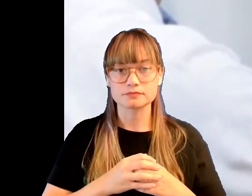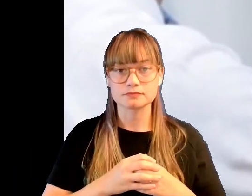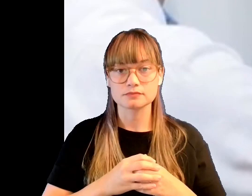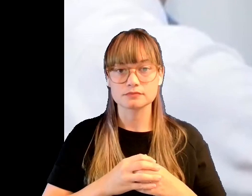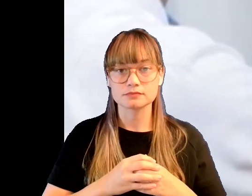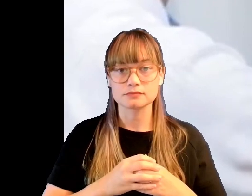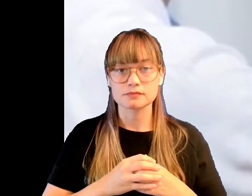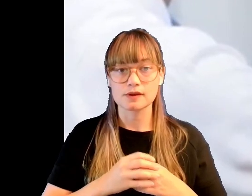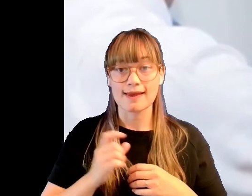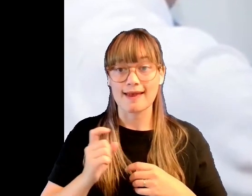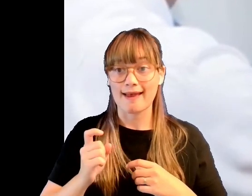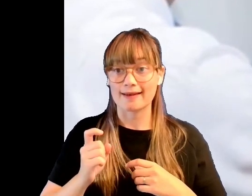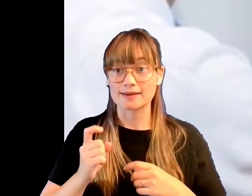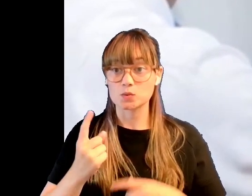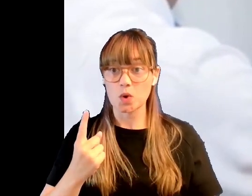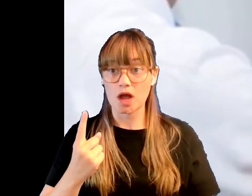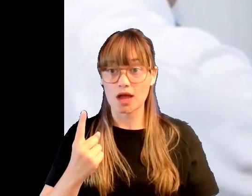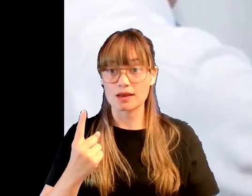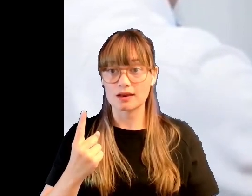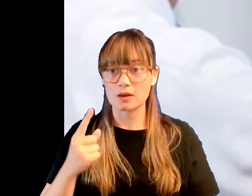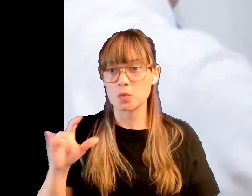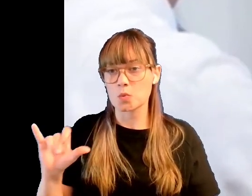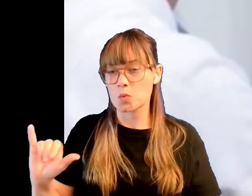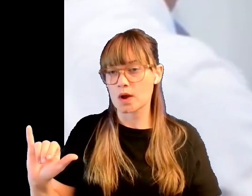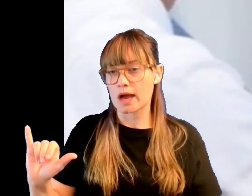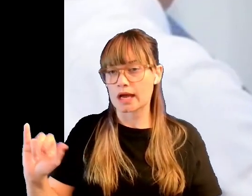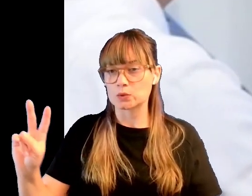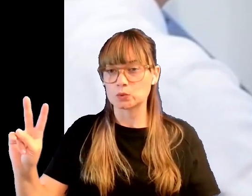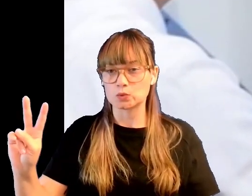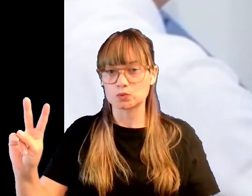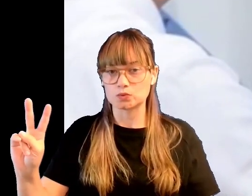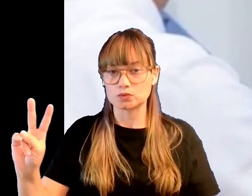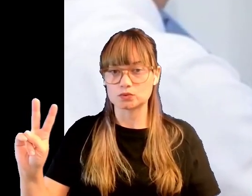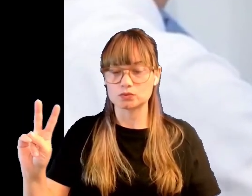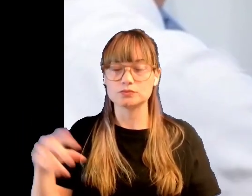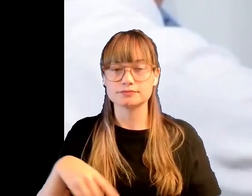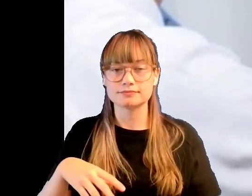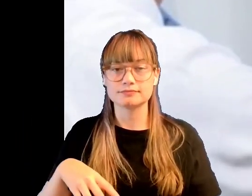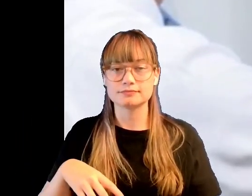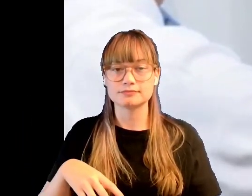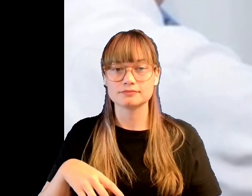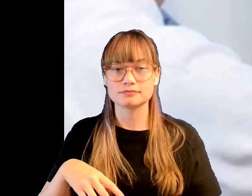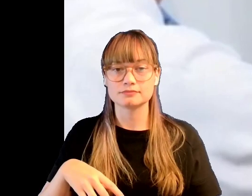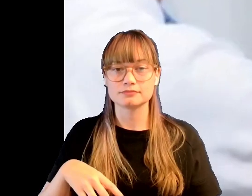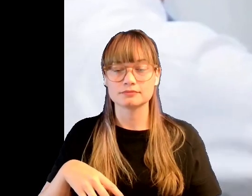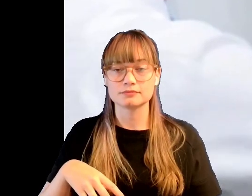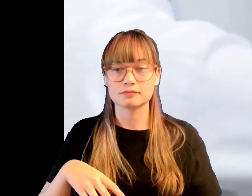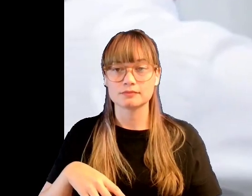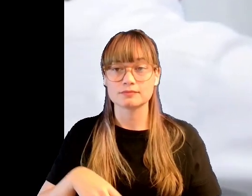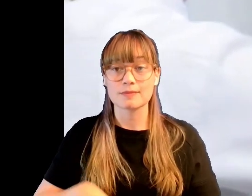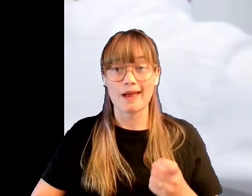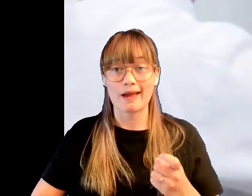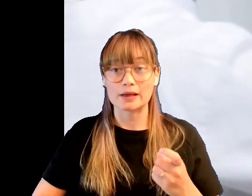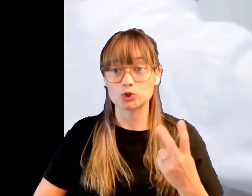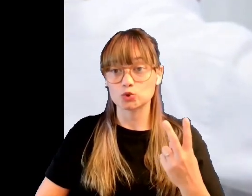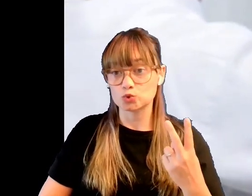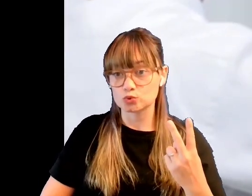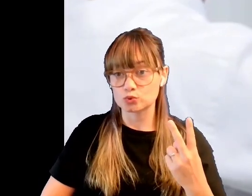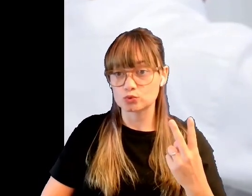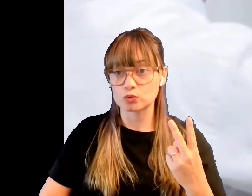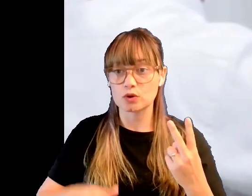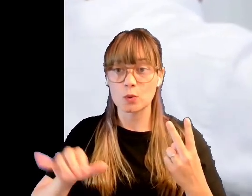1, y is 2. We go up a little bit more. When x is 2, y is